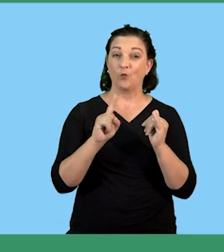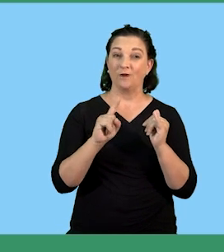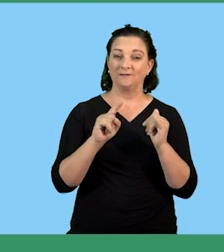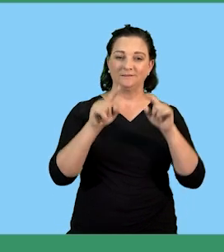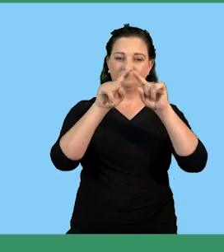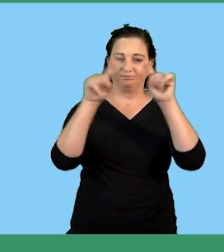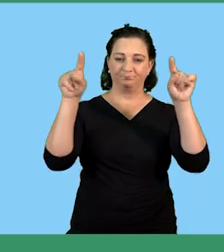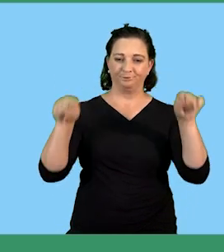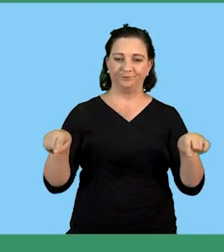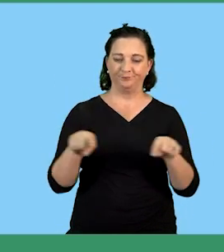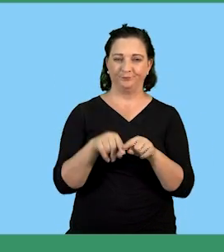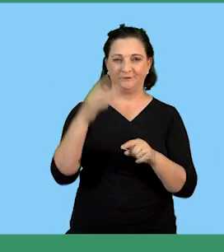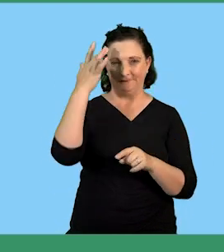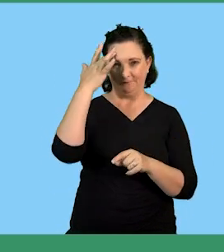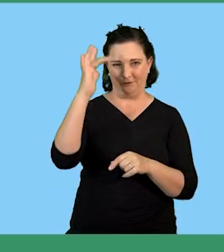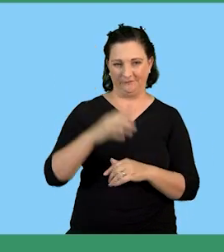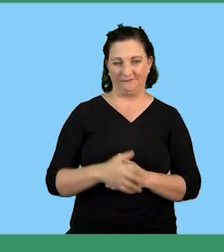what? Smart